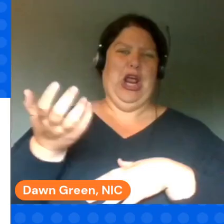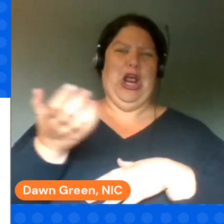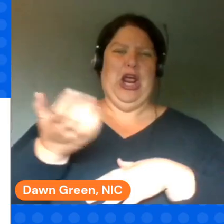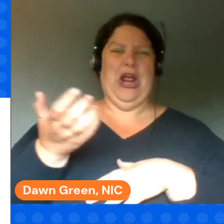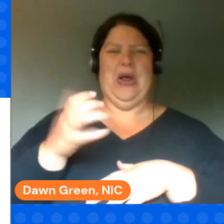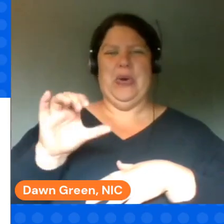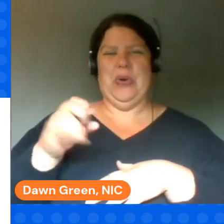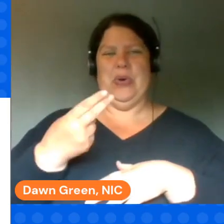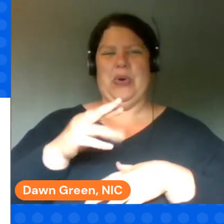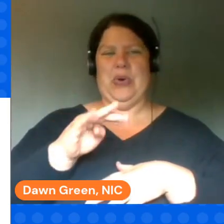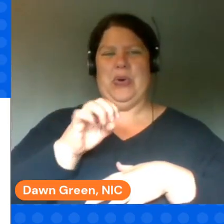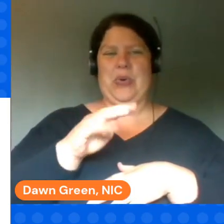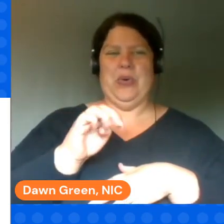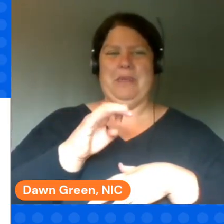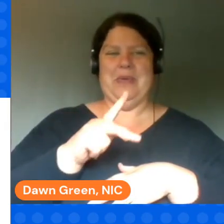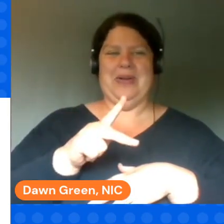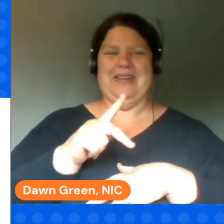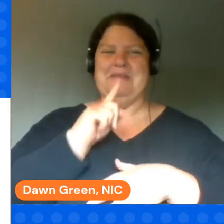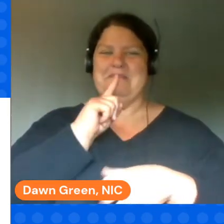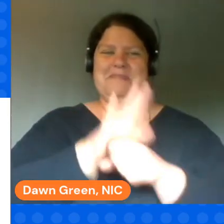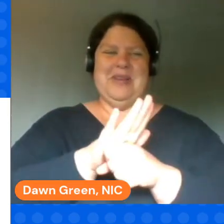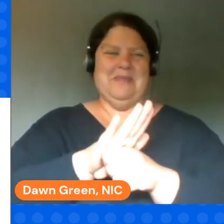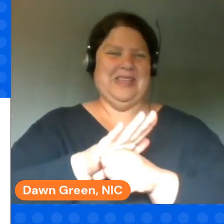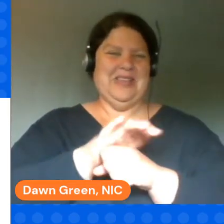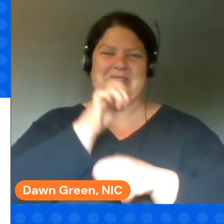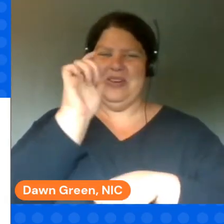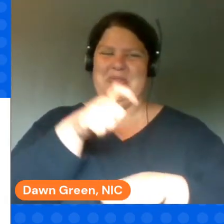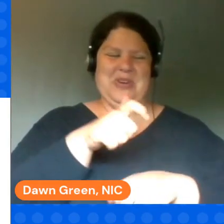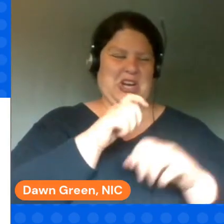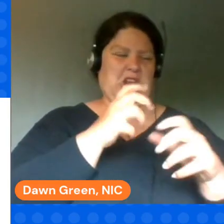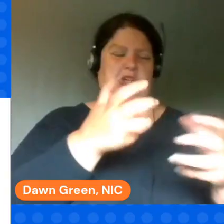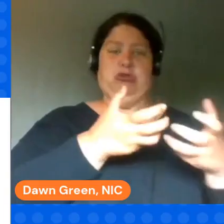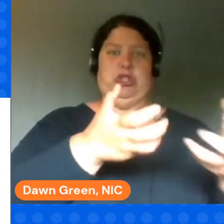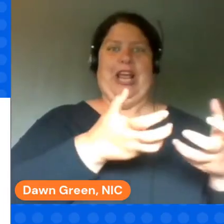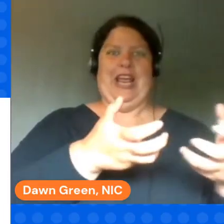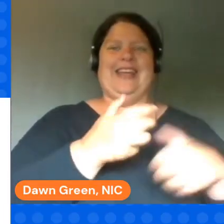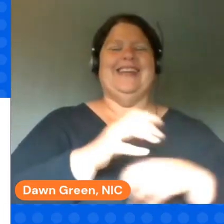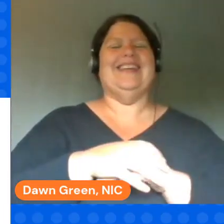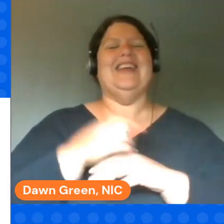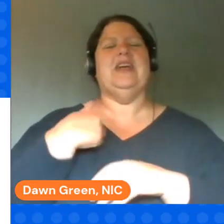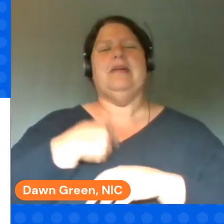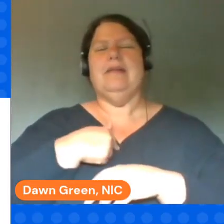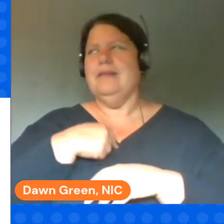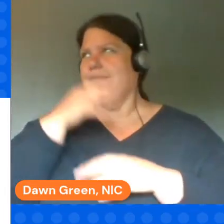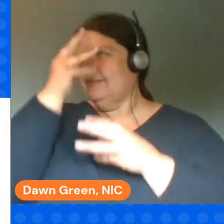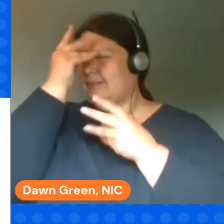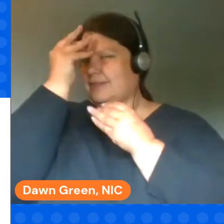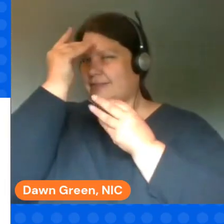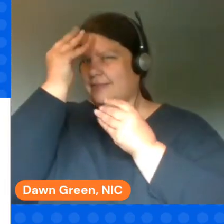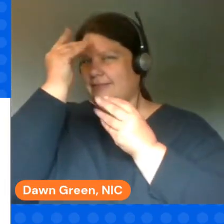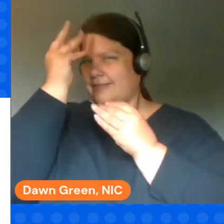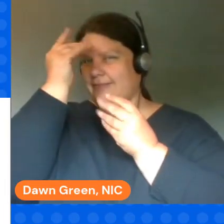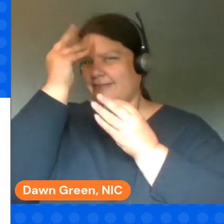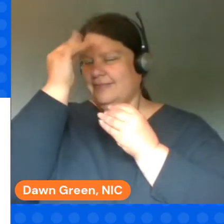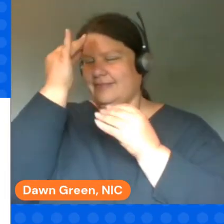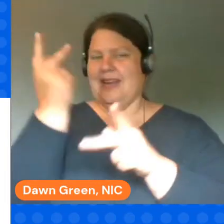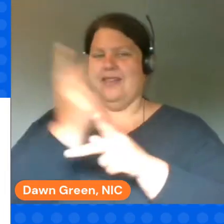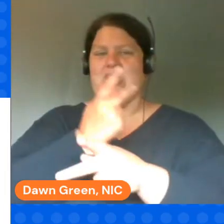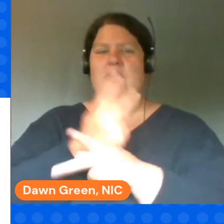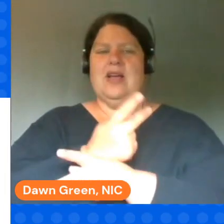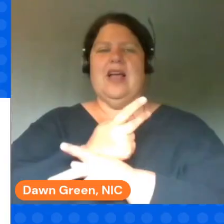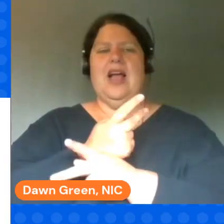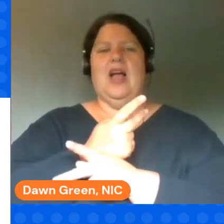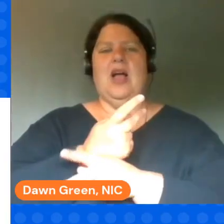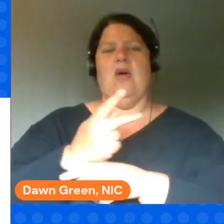And I can assure you there's no shaking of the Chromebooks. We put our heads together and came up with some sensor controls. So